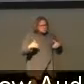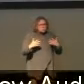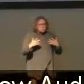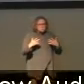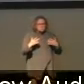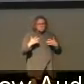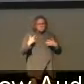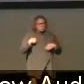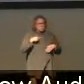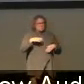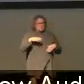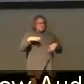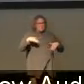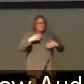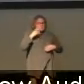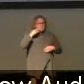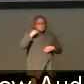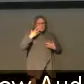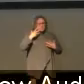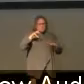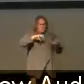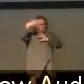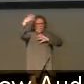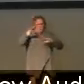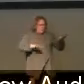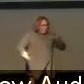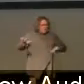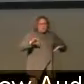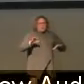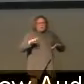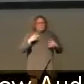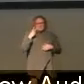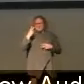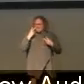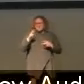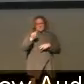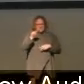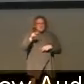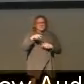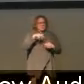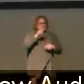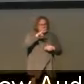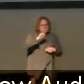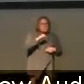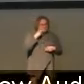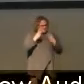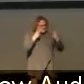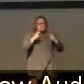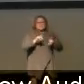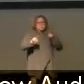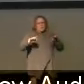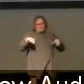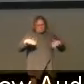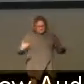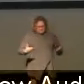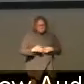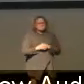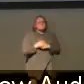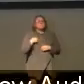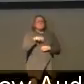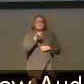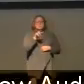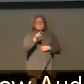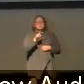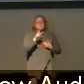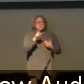say pandemonium, which oftentimes we see in the media. We did launch the model of